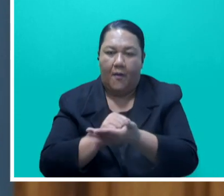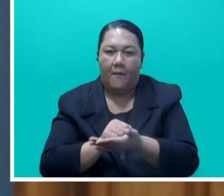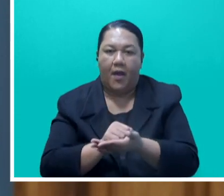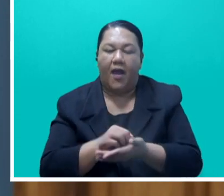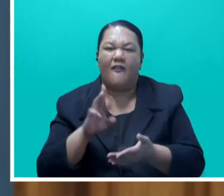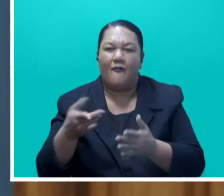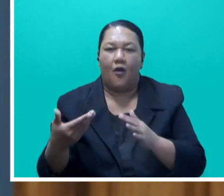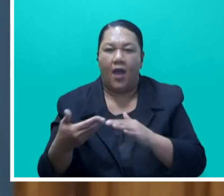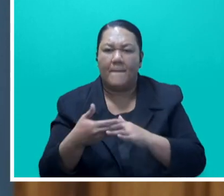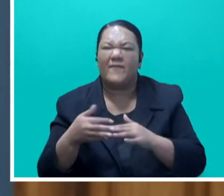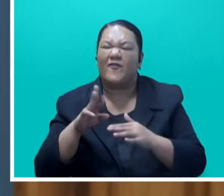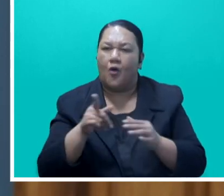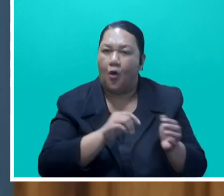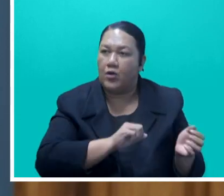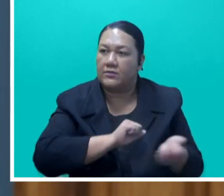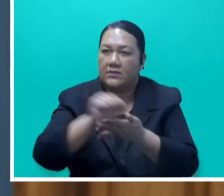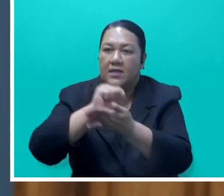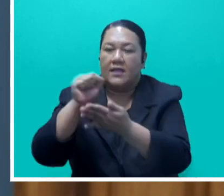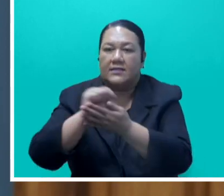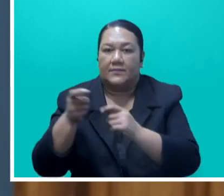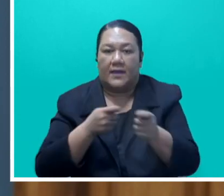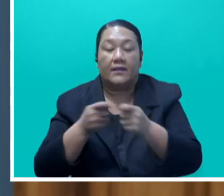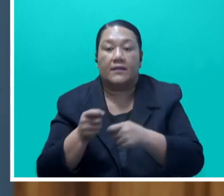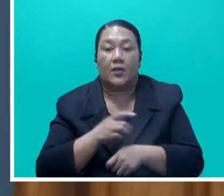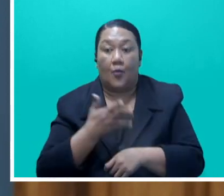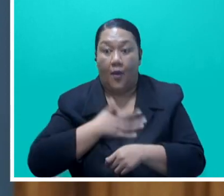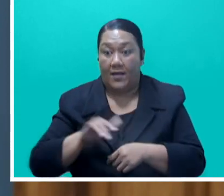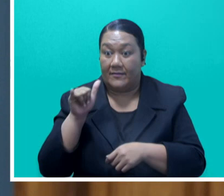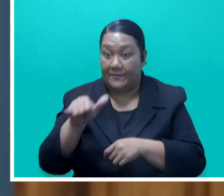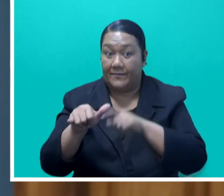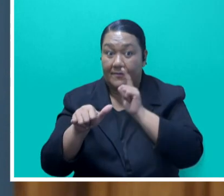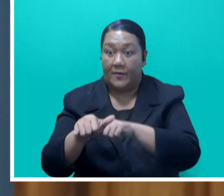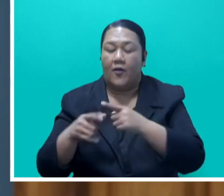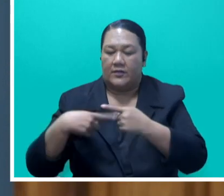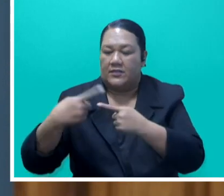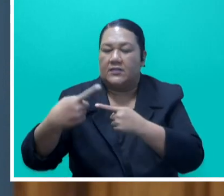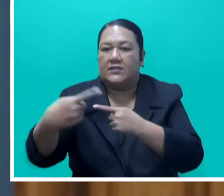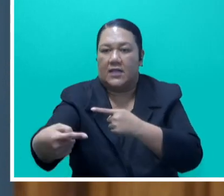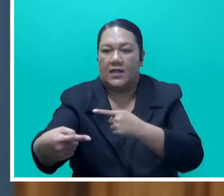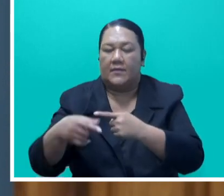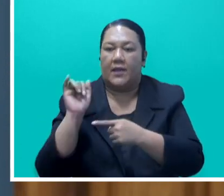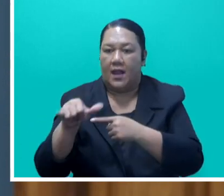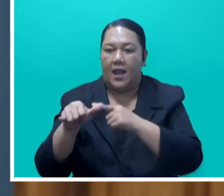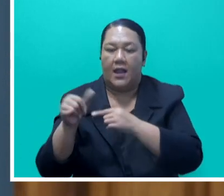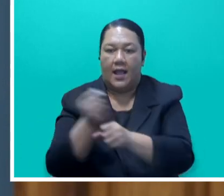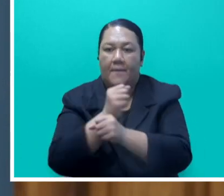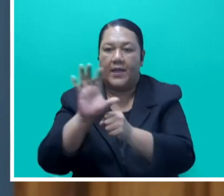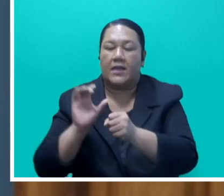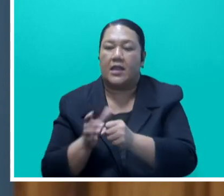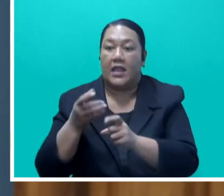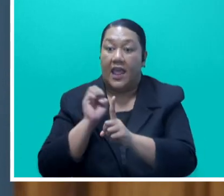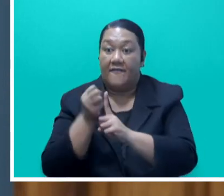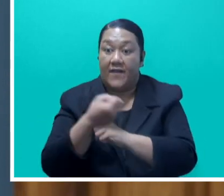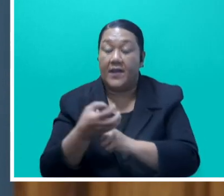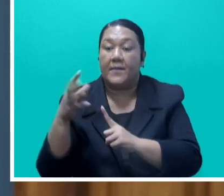Mr. Speaker, sir, I am also encouraged by Fiji Airways' commitment to become a sustainable airline. They have established an environmental, social,